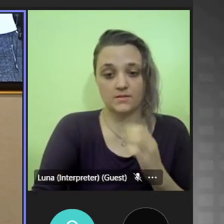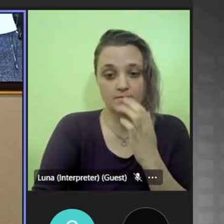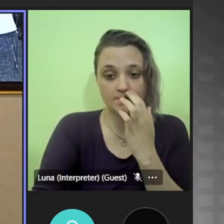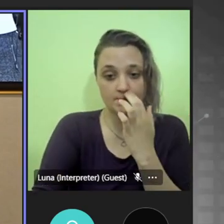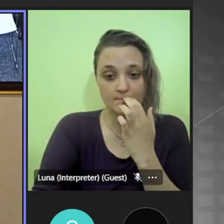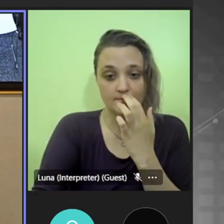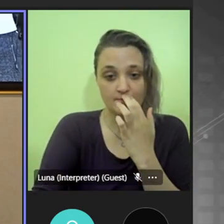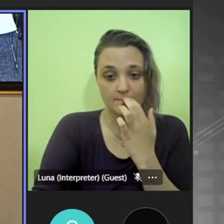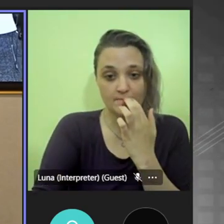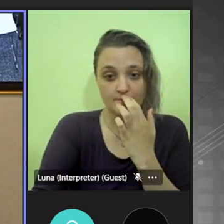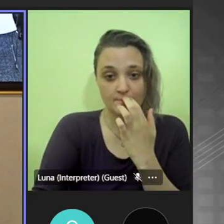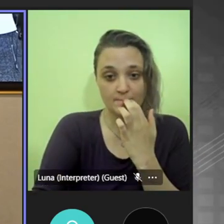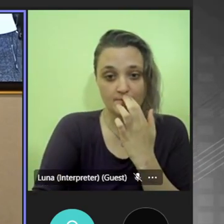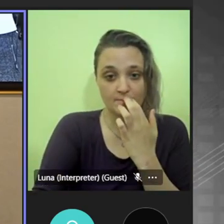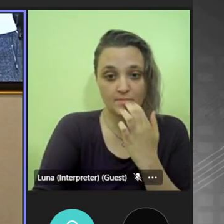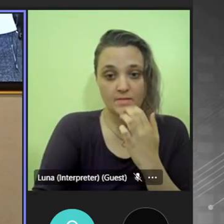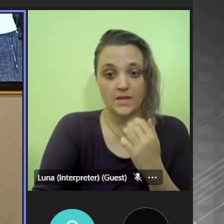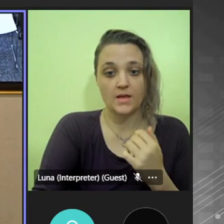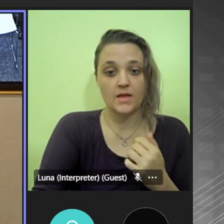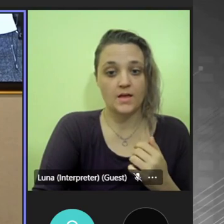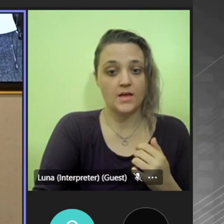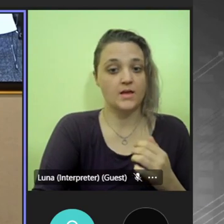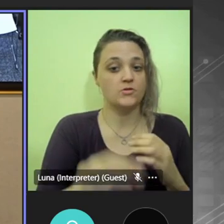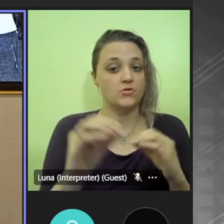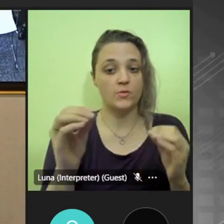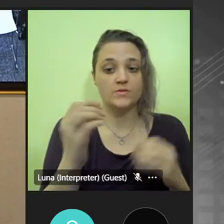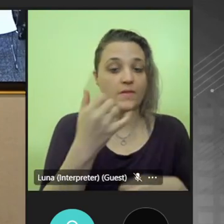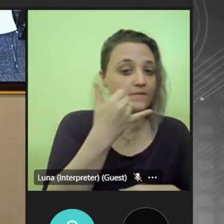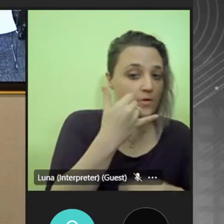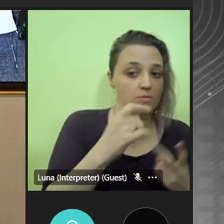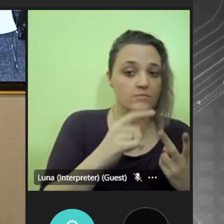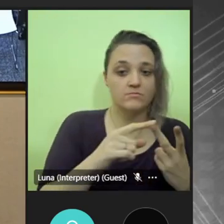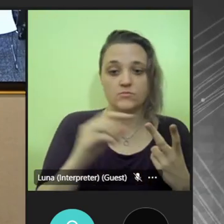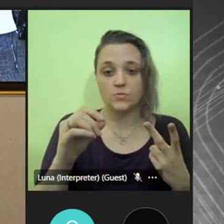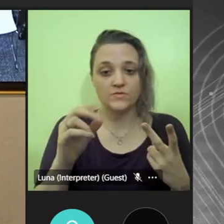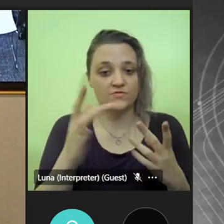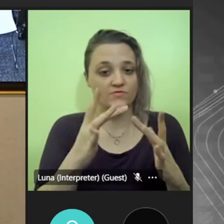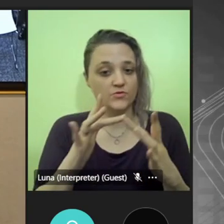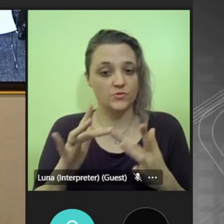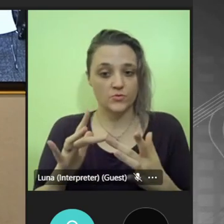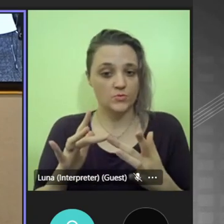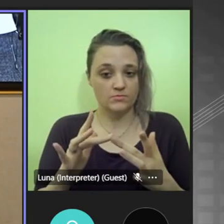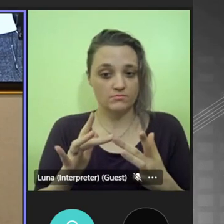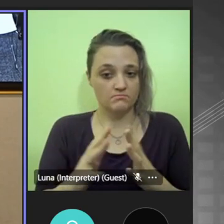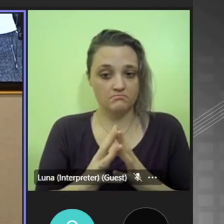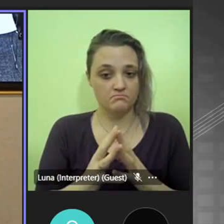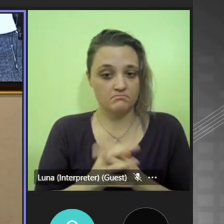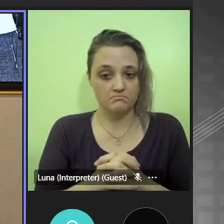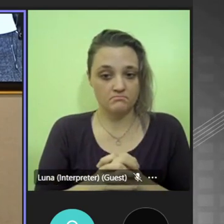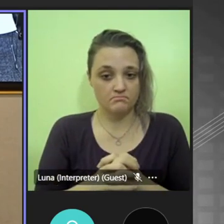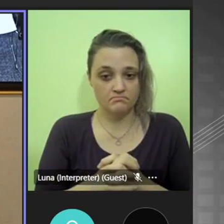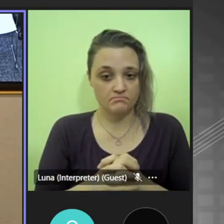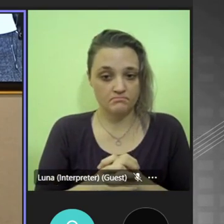to speak, nor is anyone on the phone or virtual.